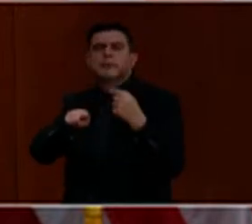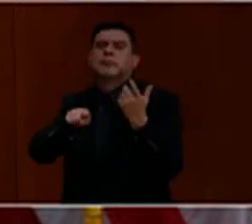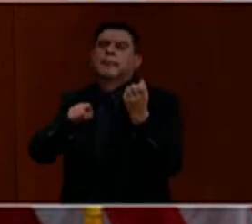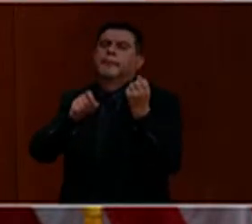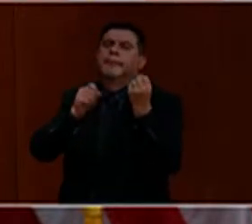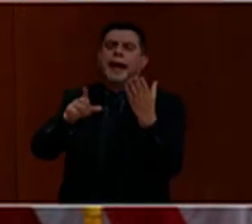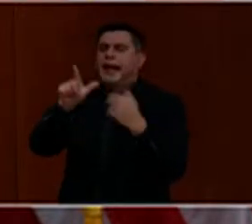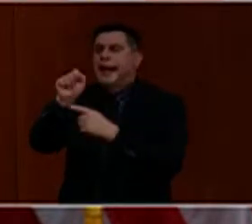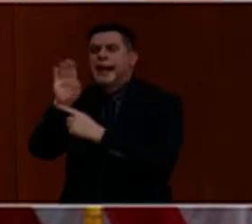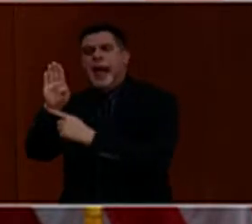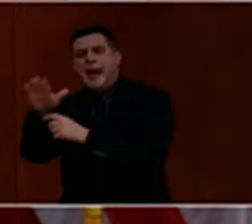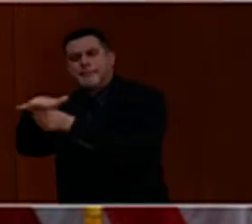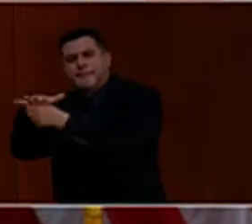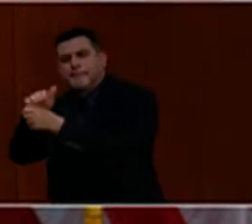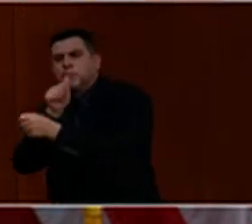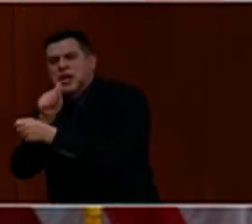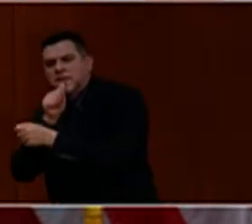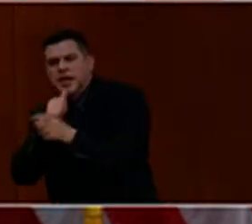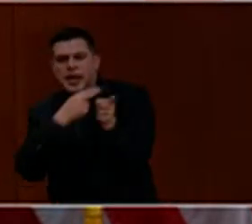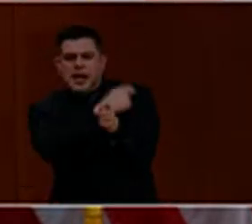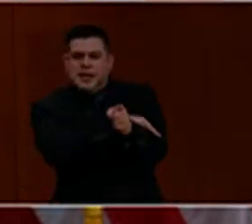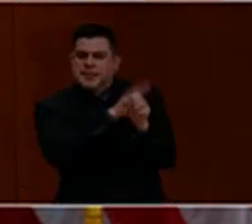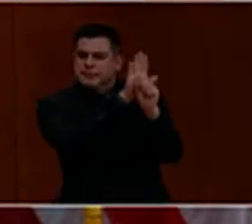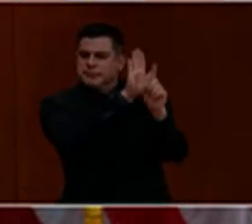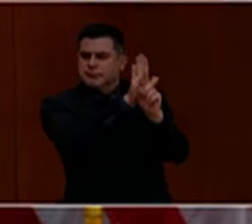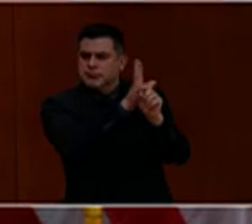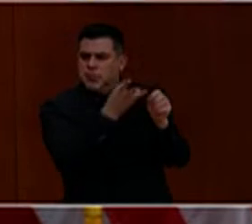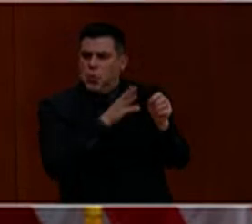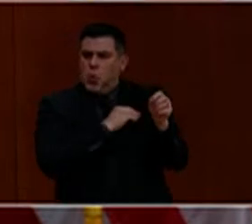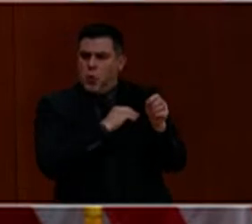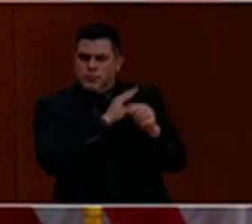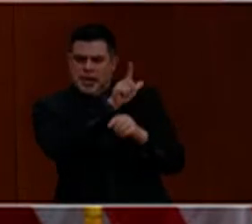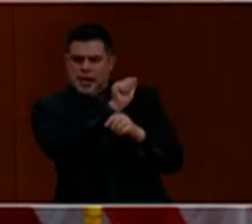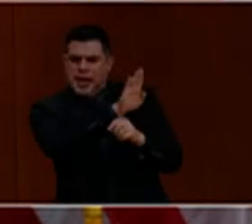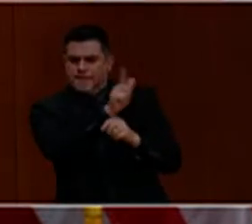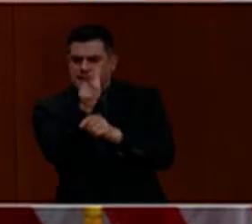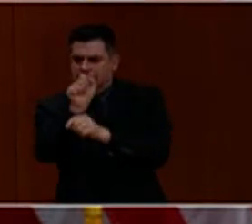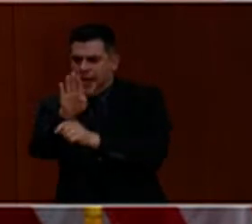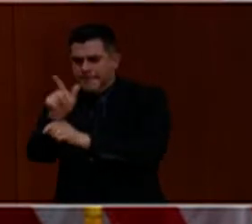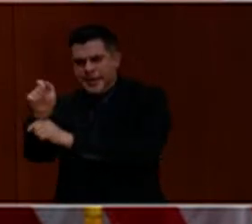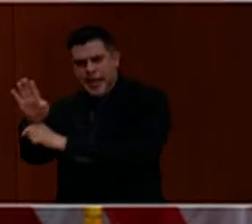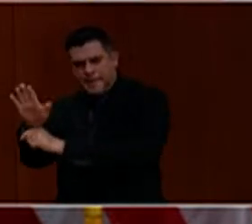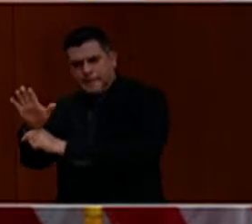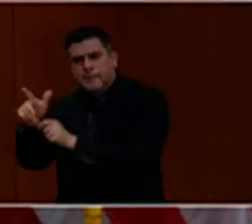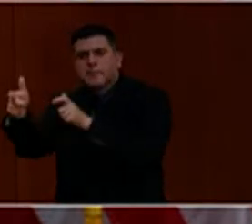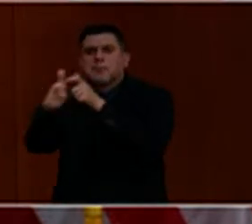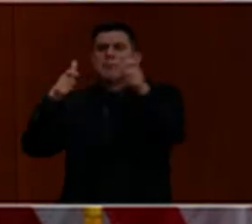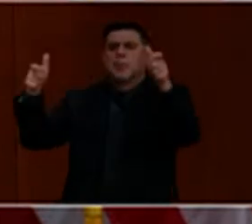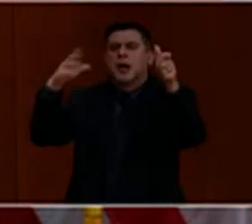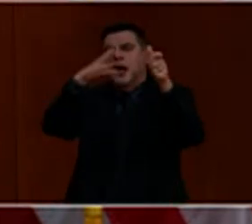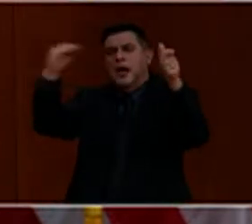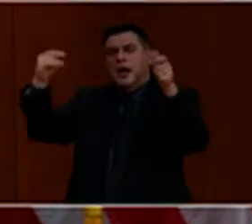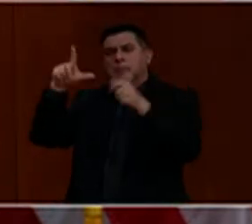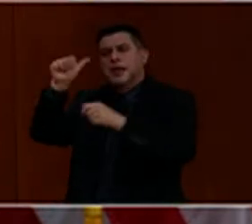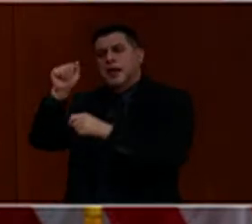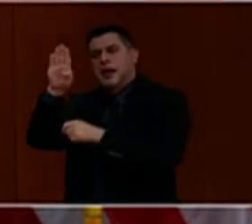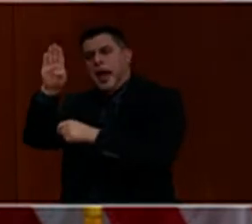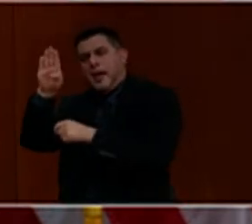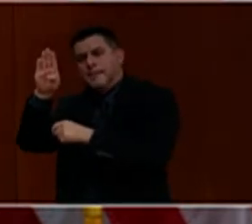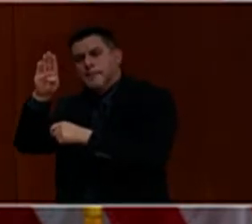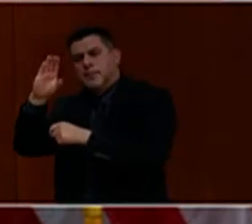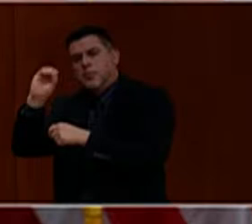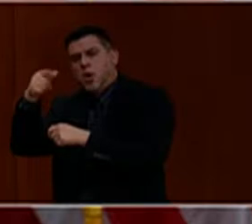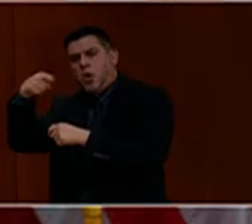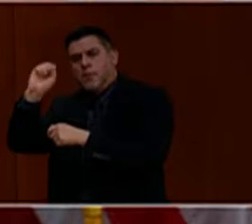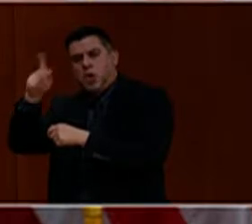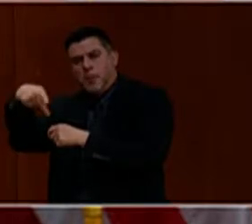of the hospitals have their own labs. You have major labs like LabCorp and some of those, but now you have a proliferation of smaller ones. And this one